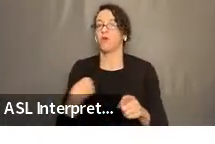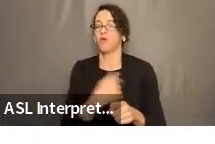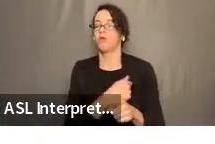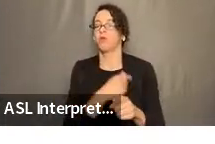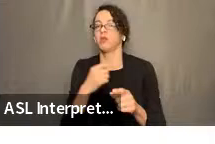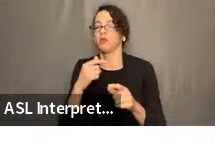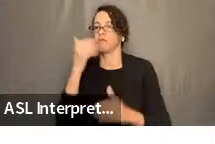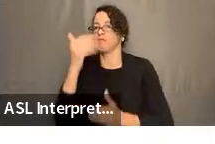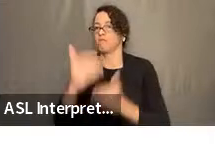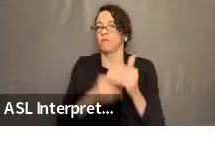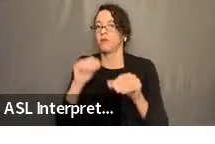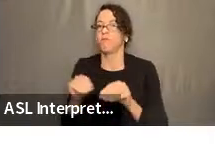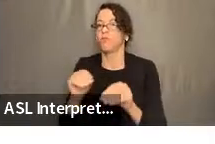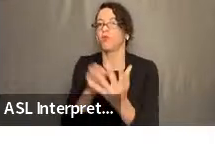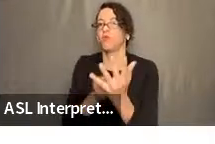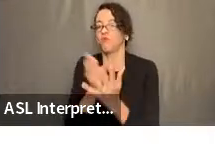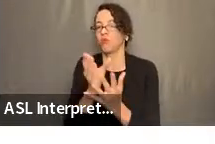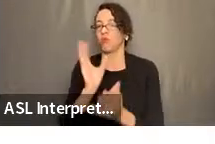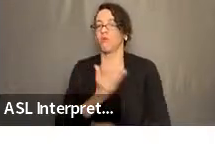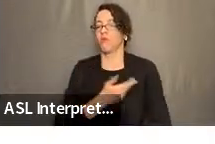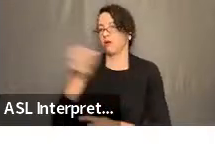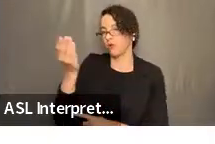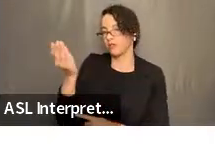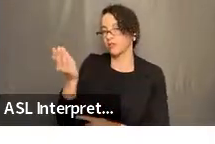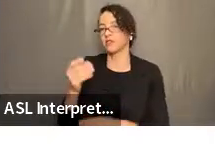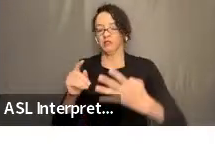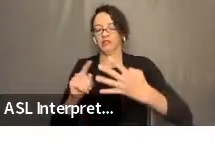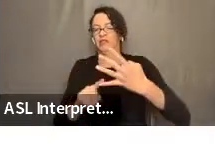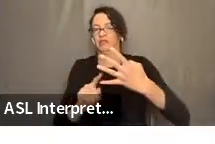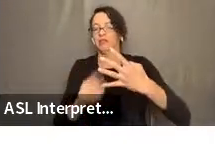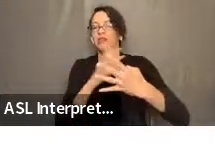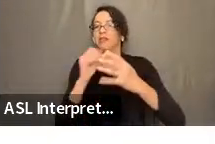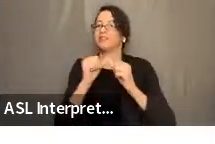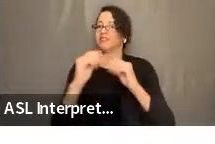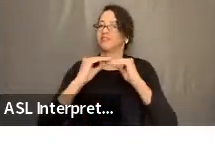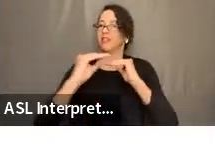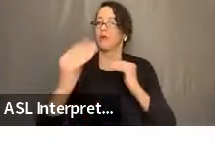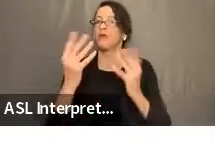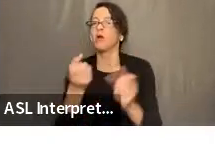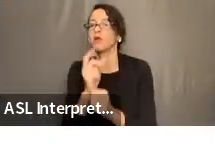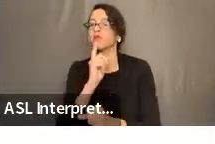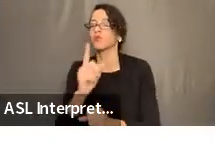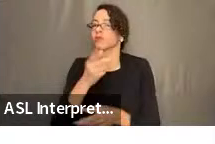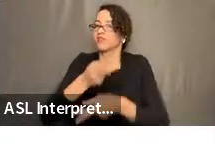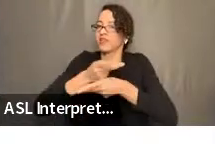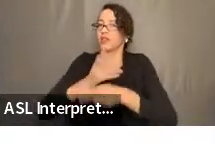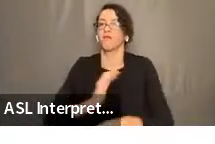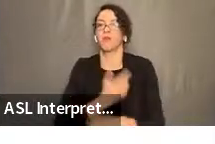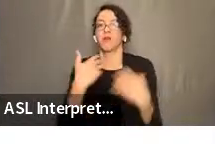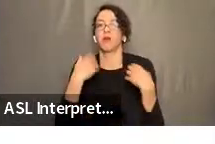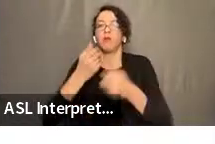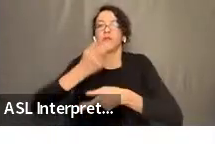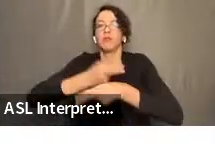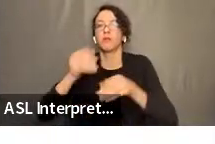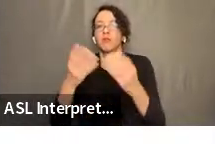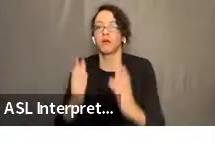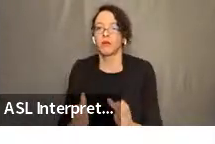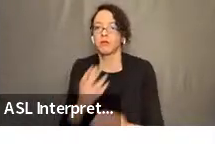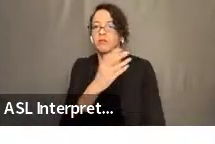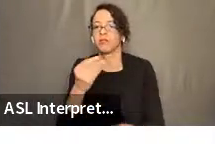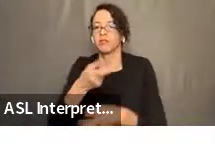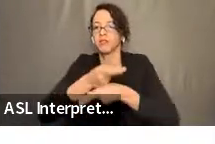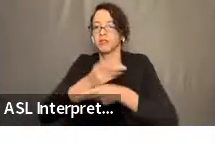And sustainability, we want to be sure to take care of our healthcare providers and take care of